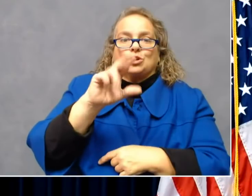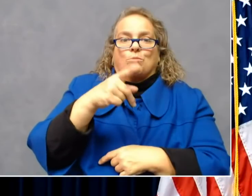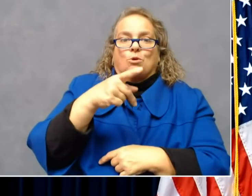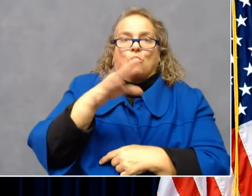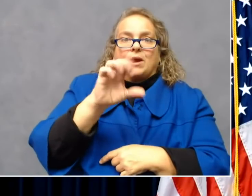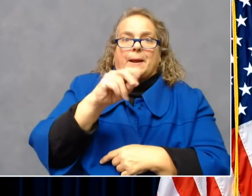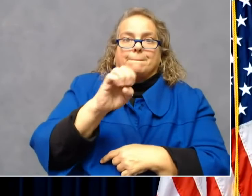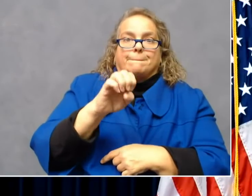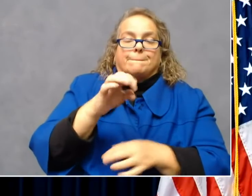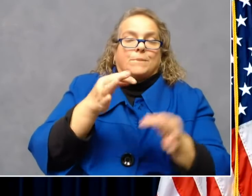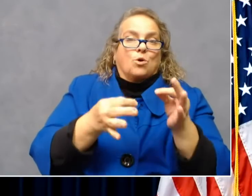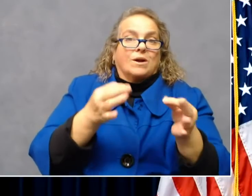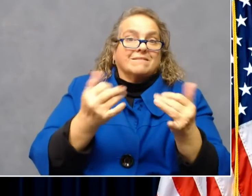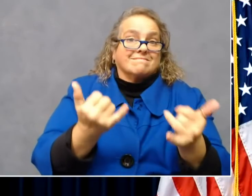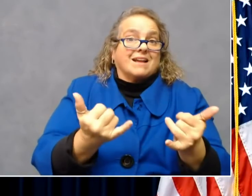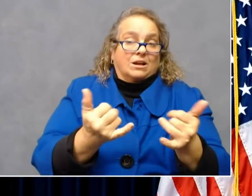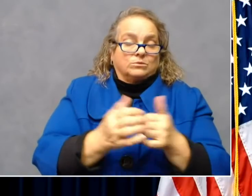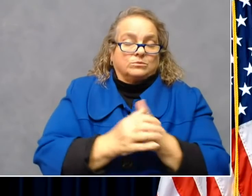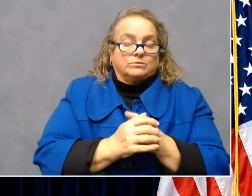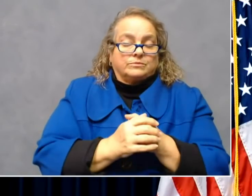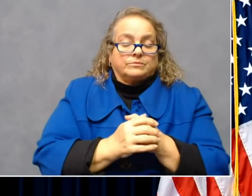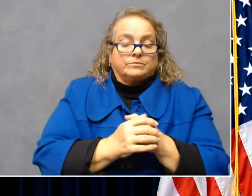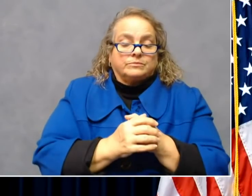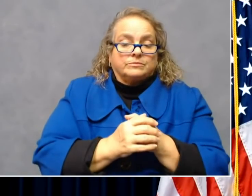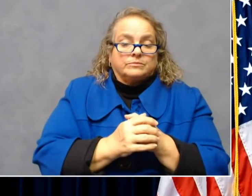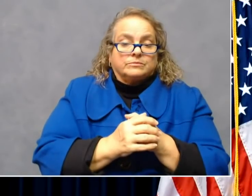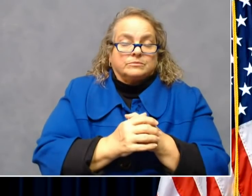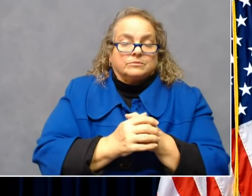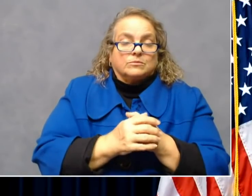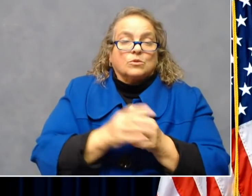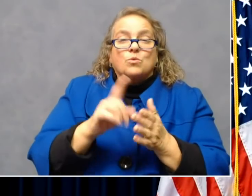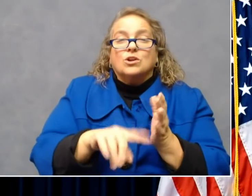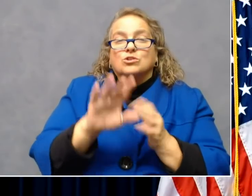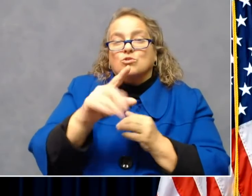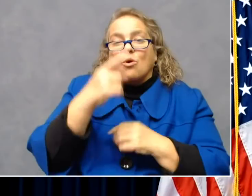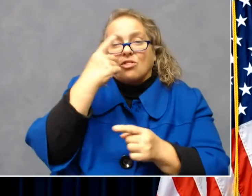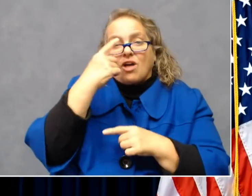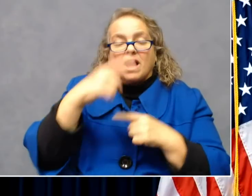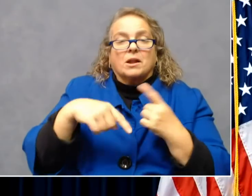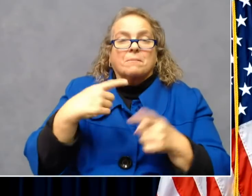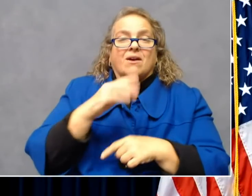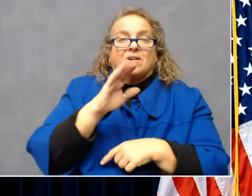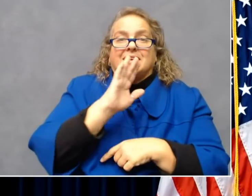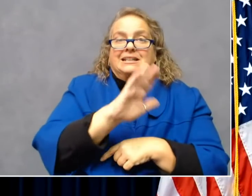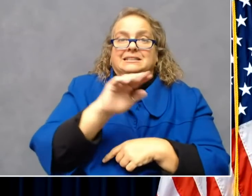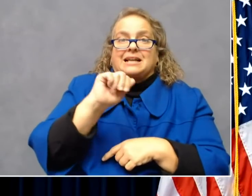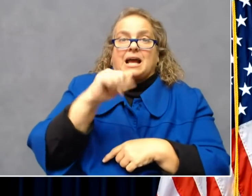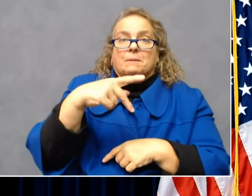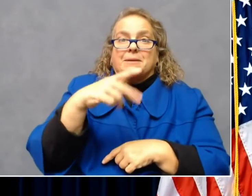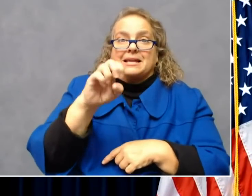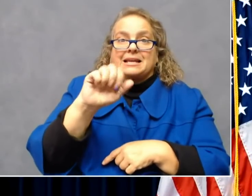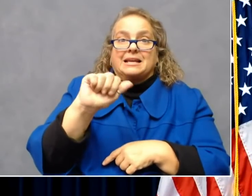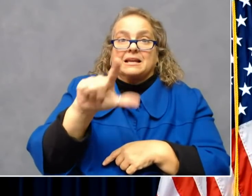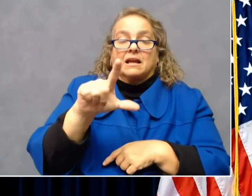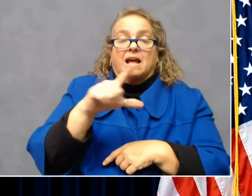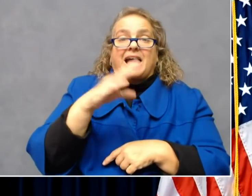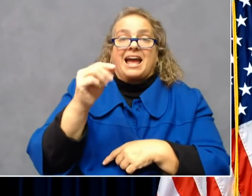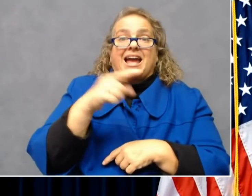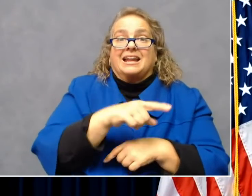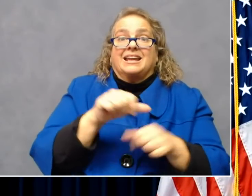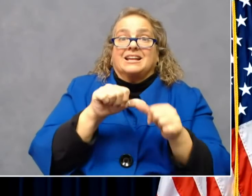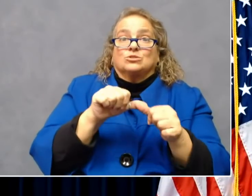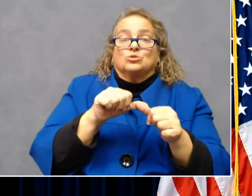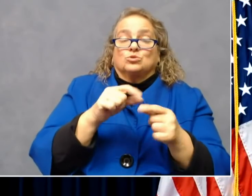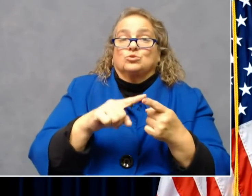all, your thoughts on that appeal, and also his maintaining that this is merely a